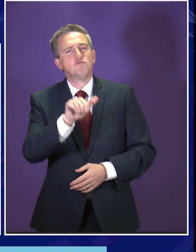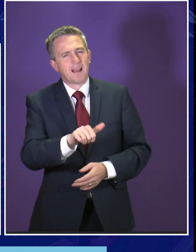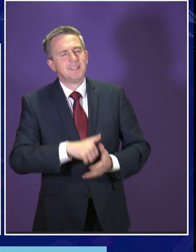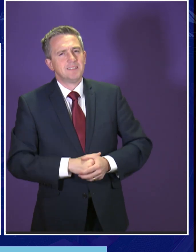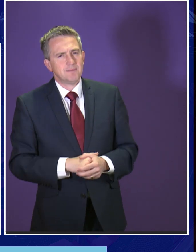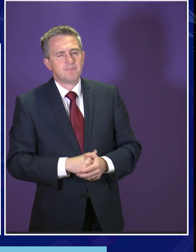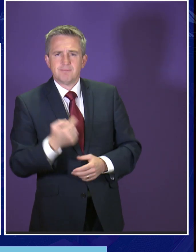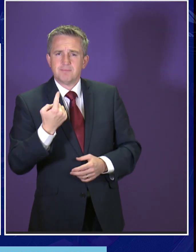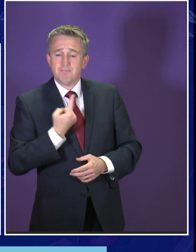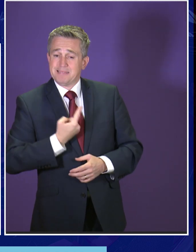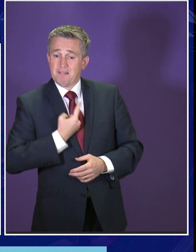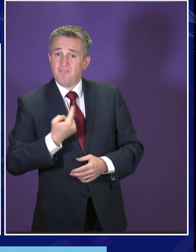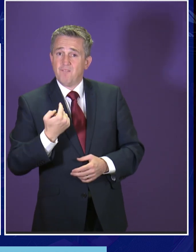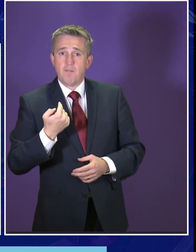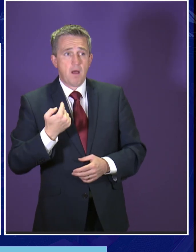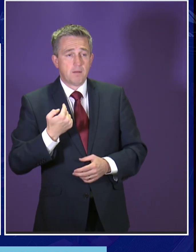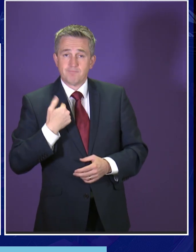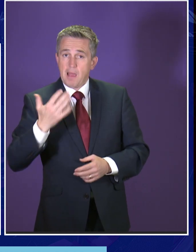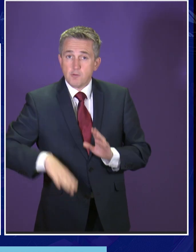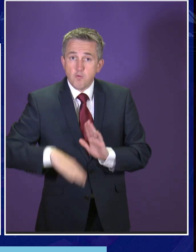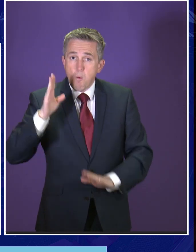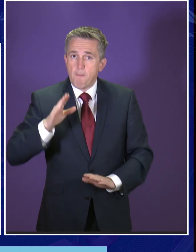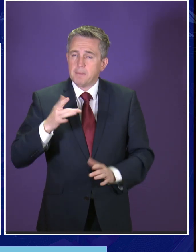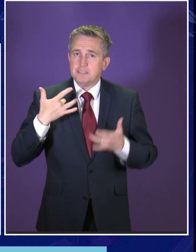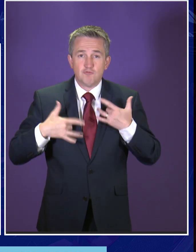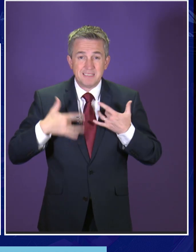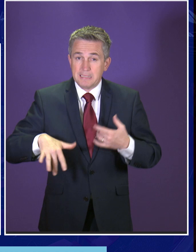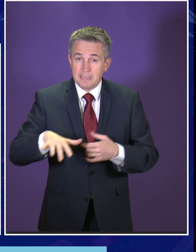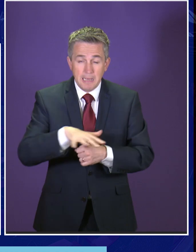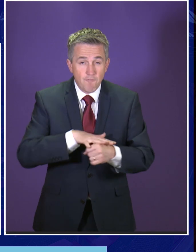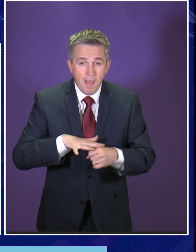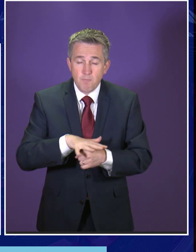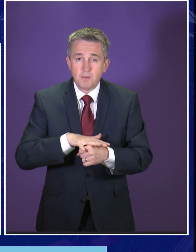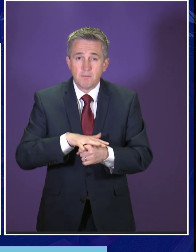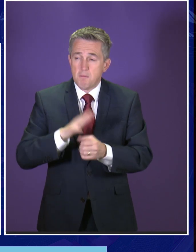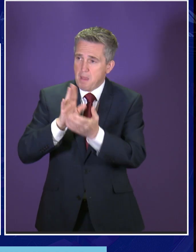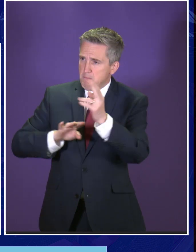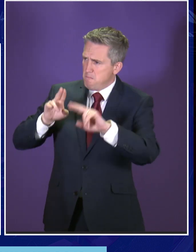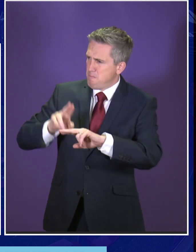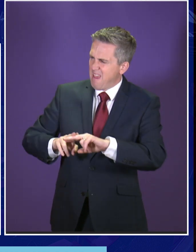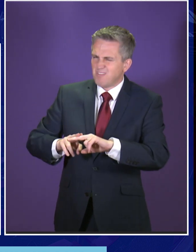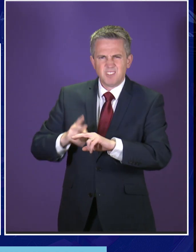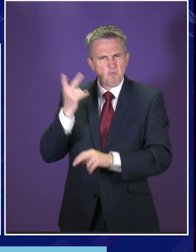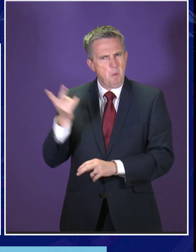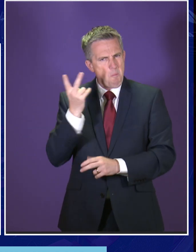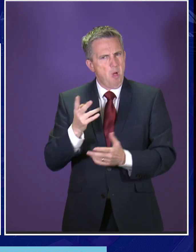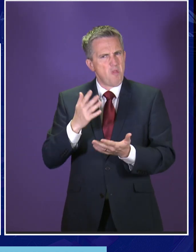kind of interesting environment because it was very confused. I think the people around, my parents were very confused.